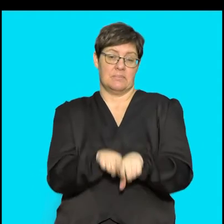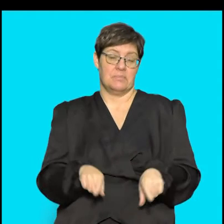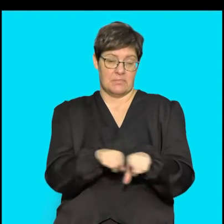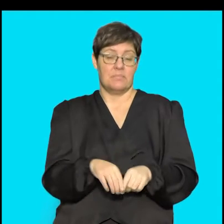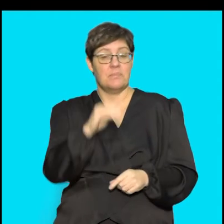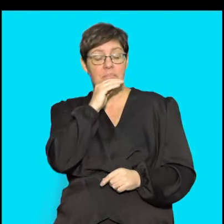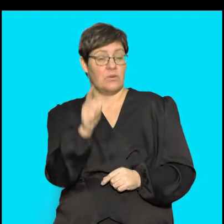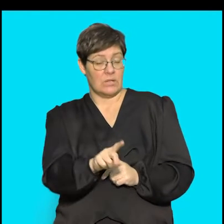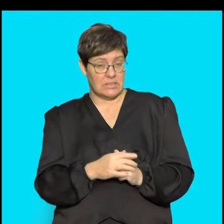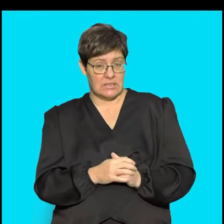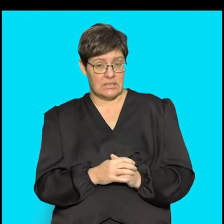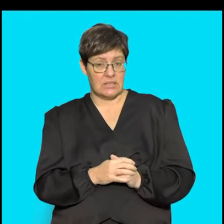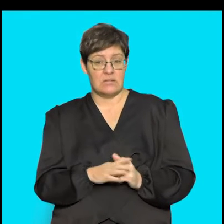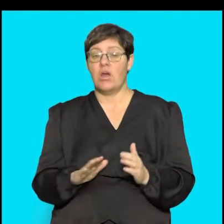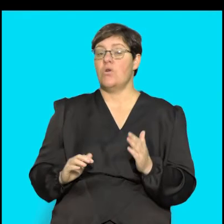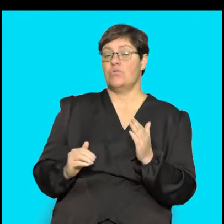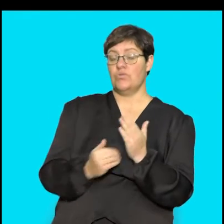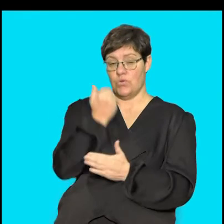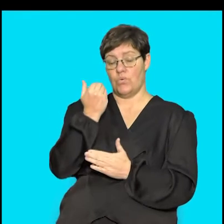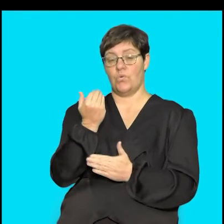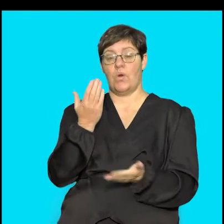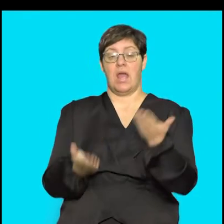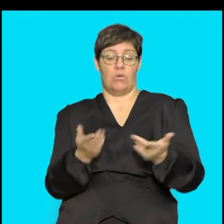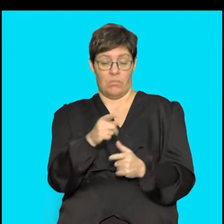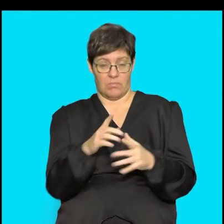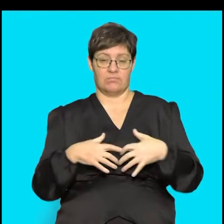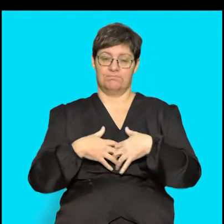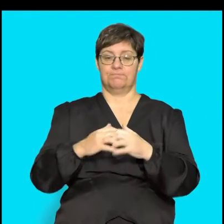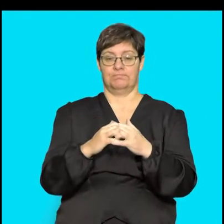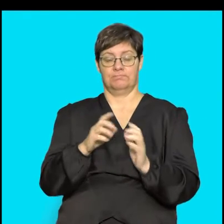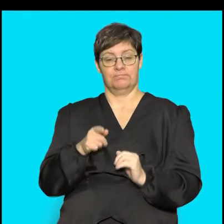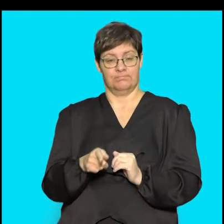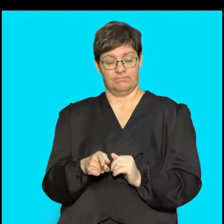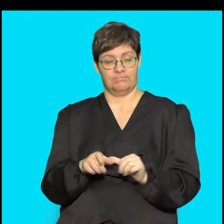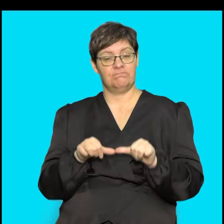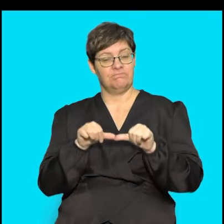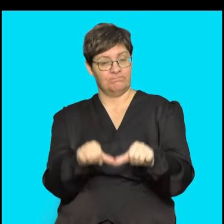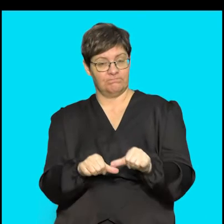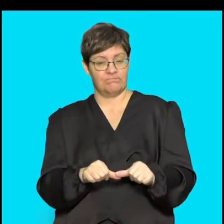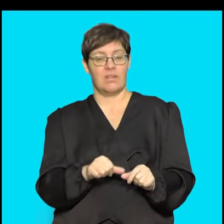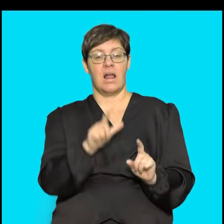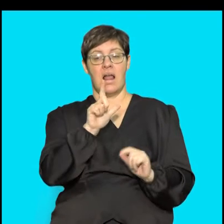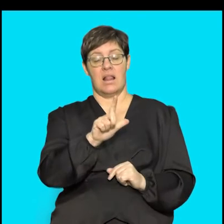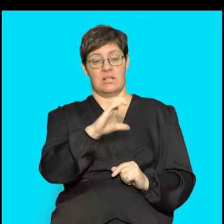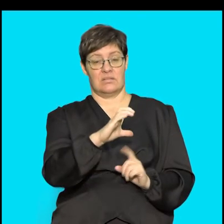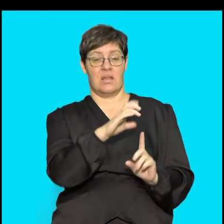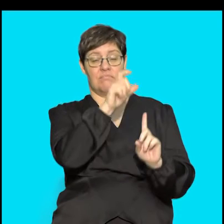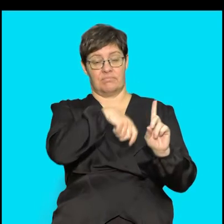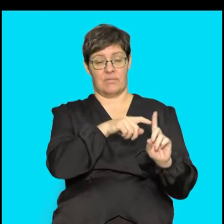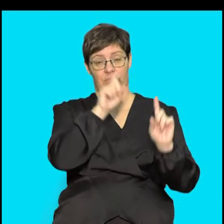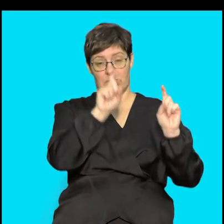same. Meaning, this is the new equilibrium that's being reinstated according to Le